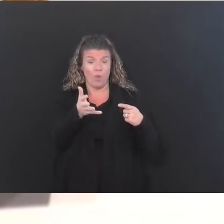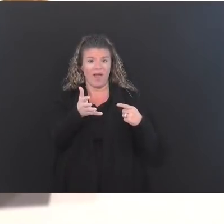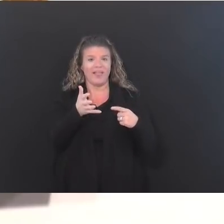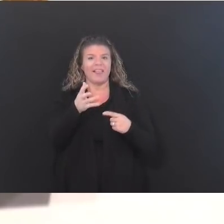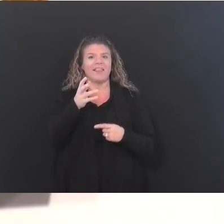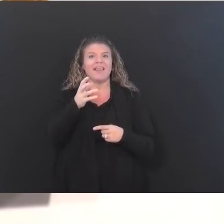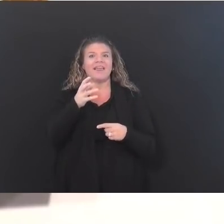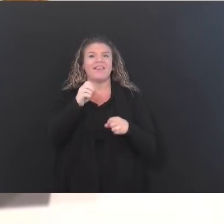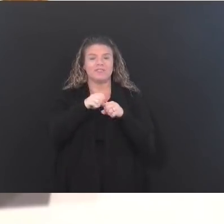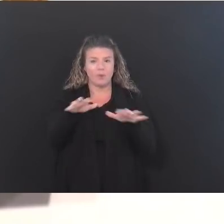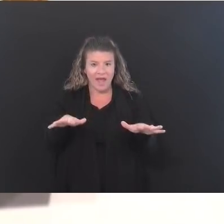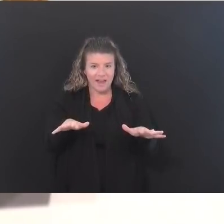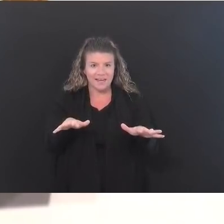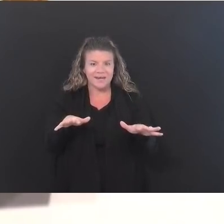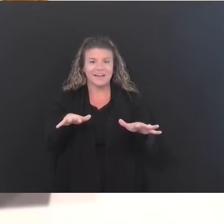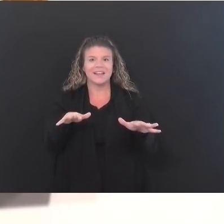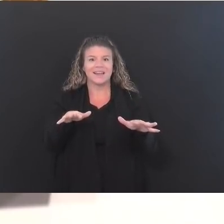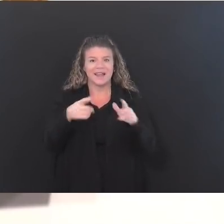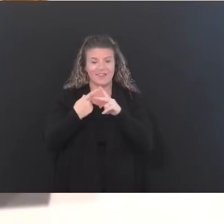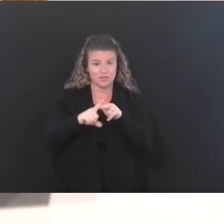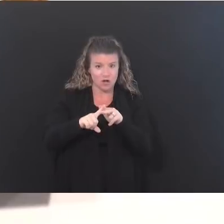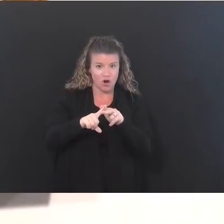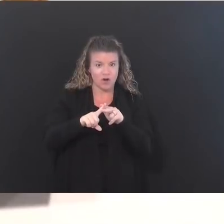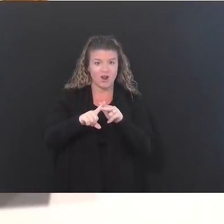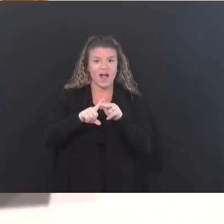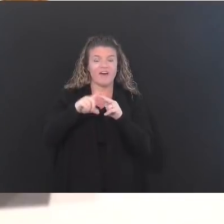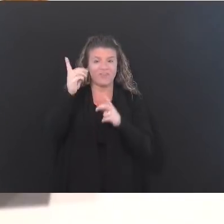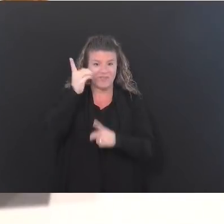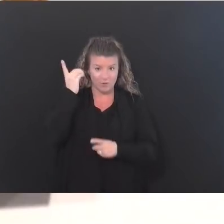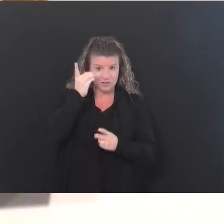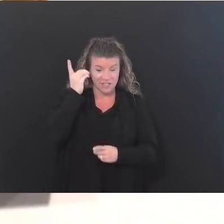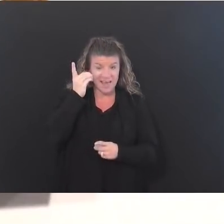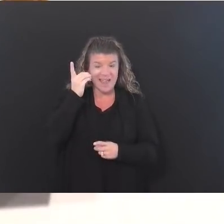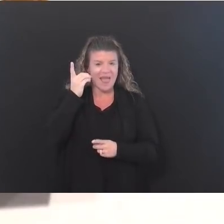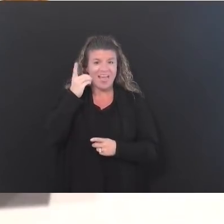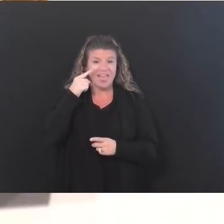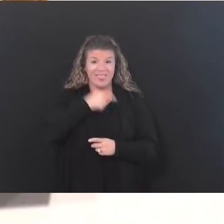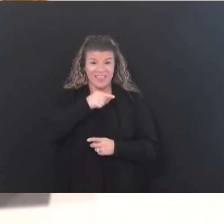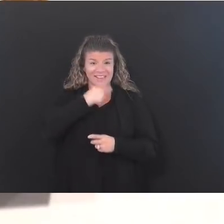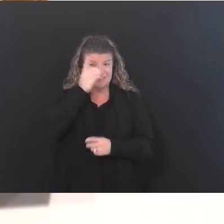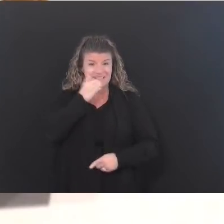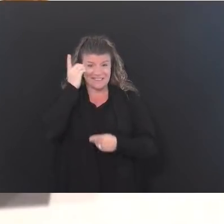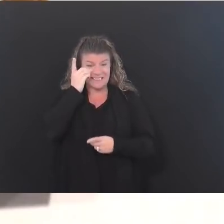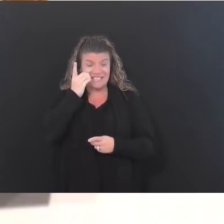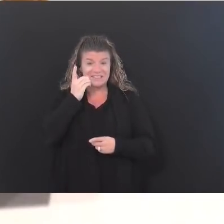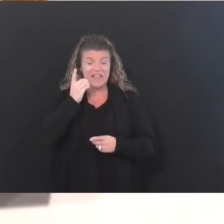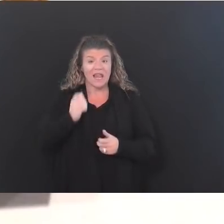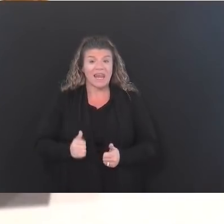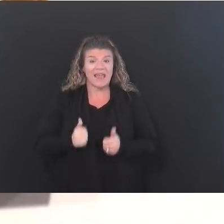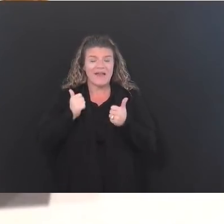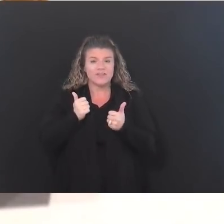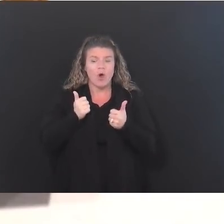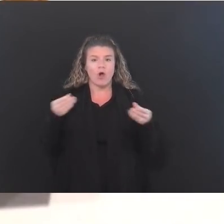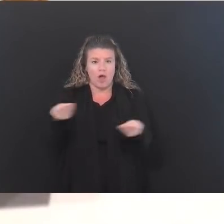really lives and thrives on person-to-person contact. And there's a measure called